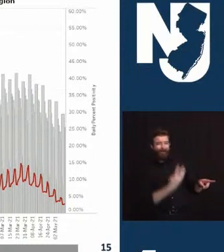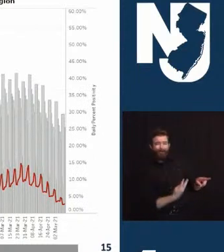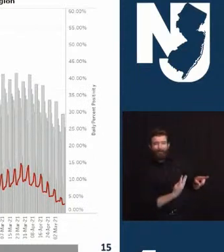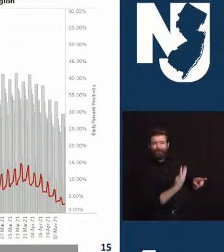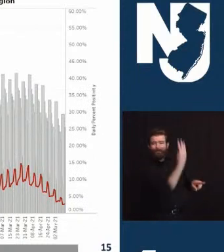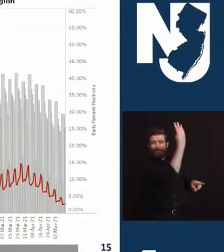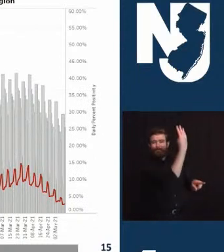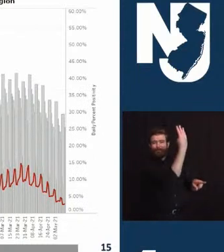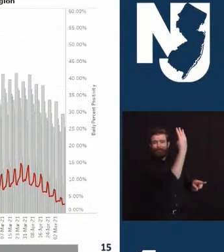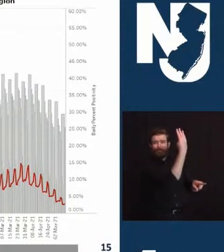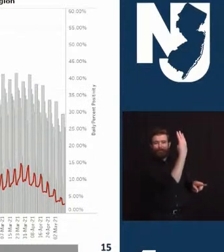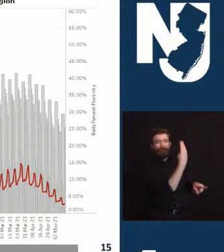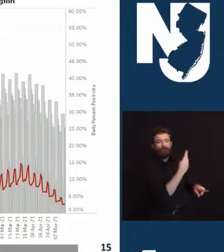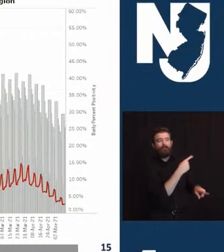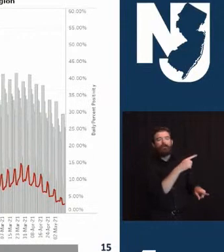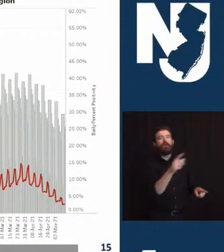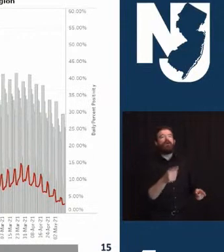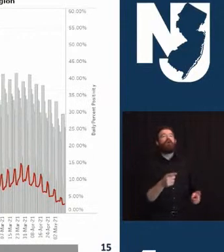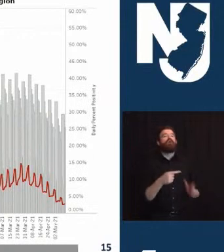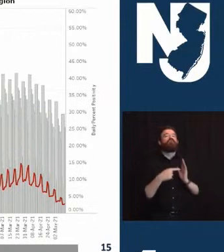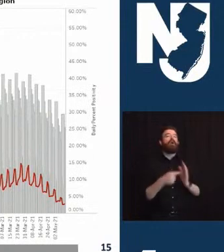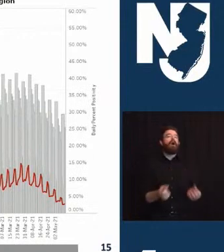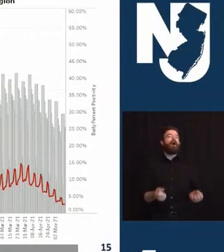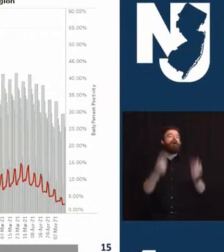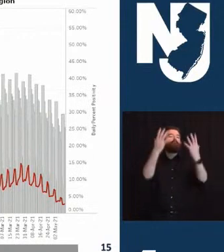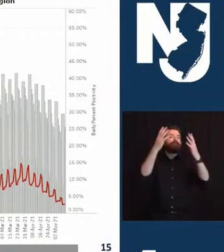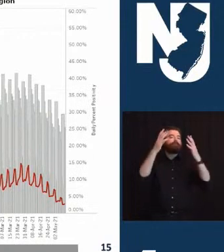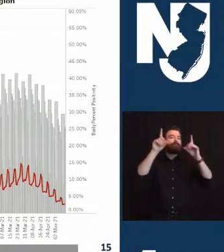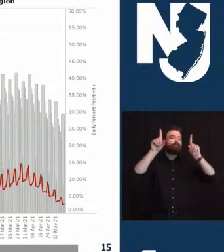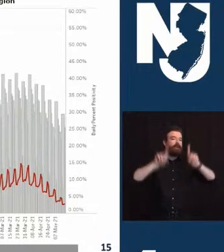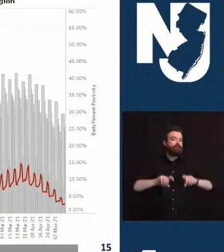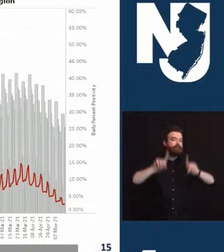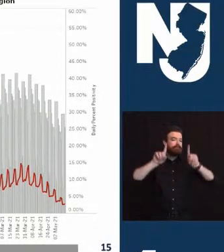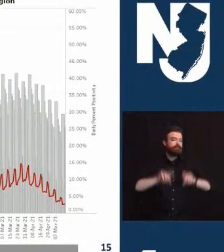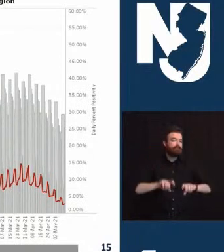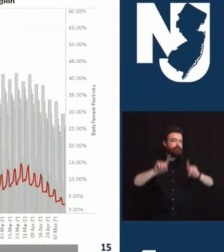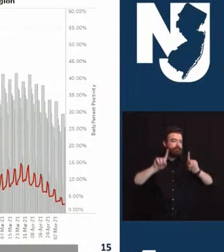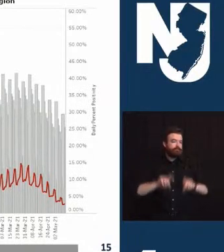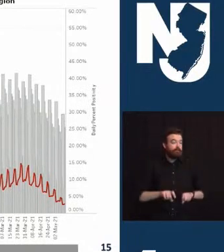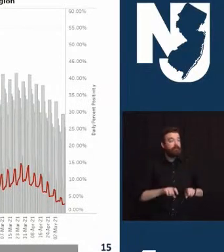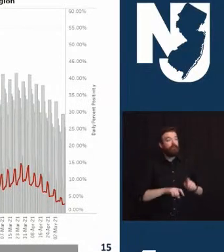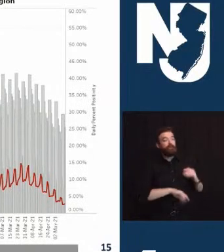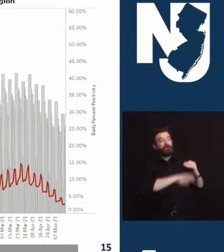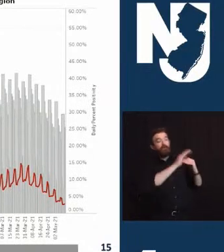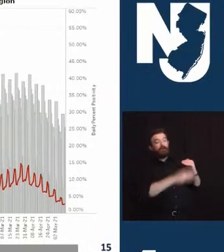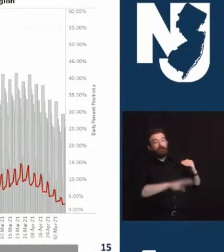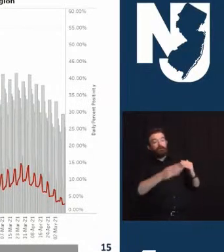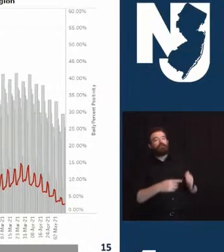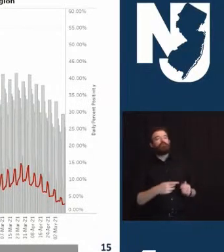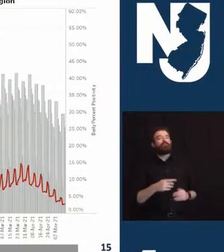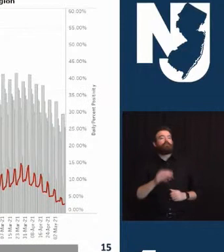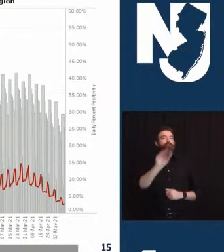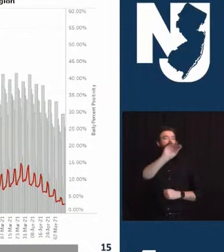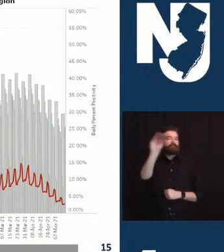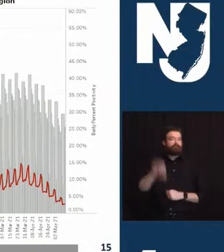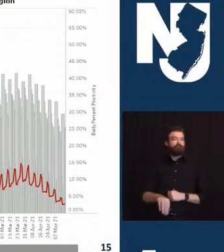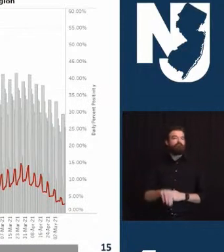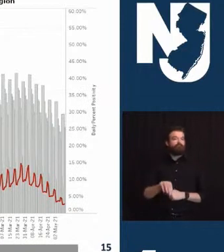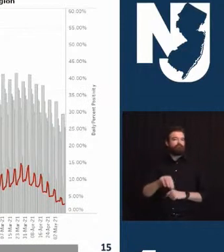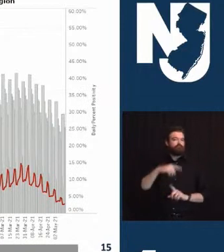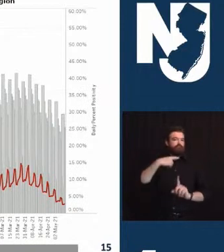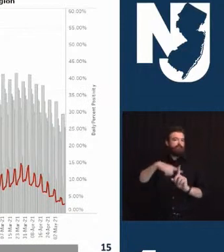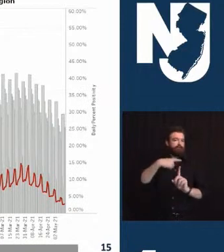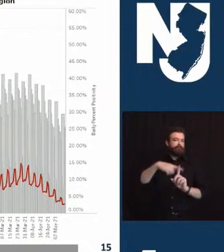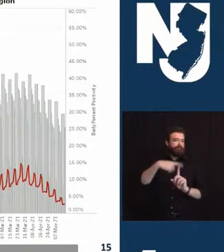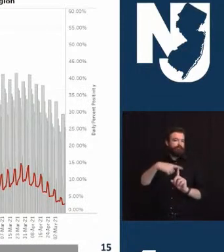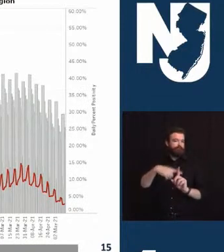average. And you could still see, even though we've broken the back of the second wave, there are still a lot of folks getting